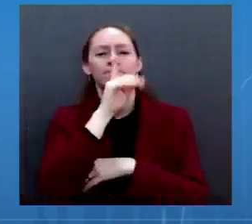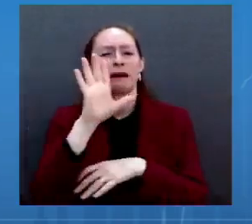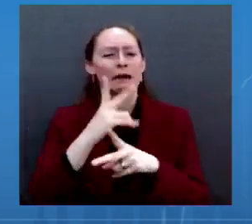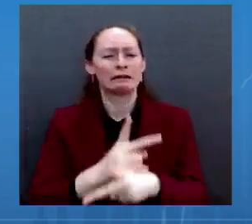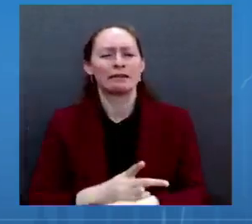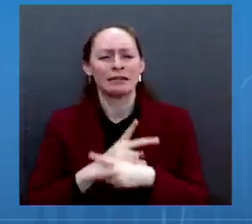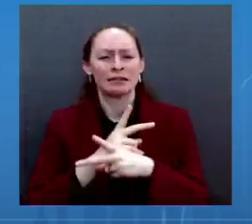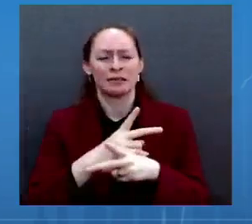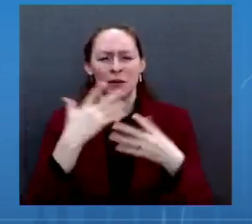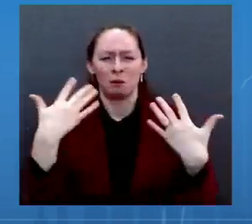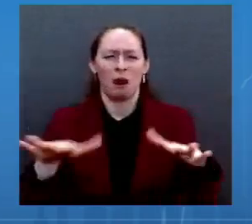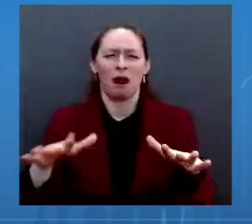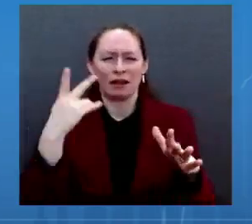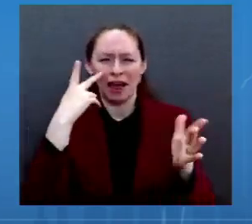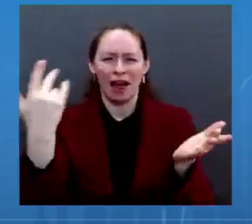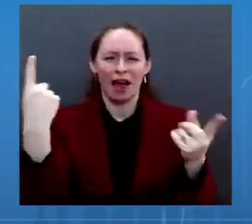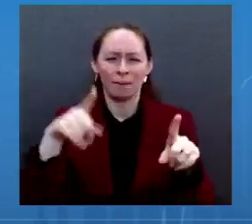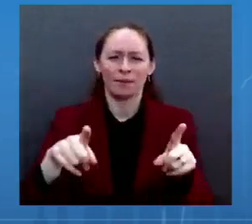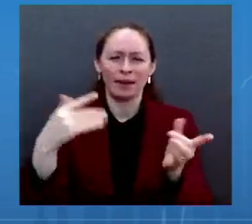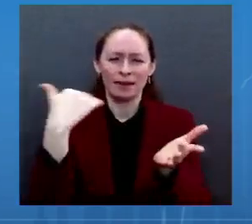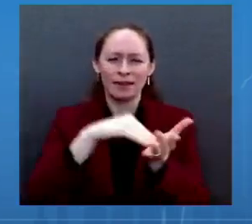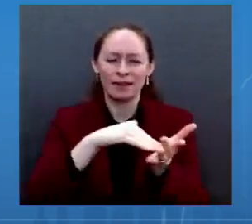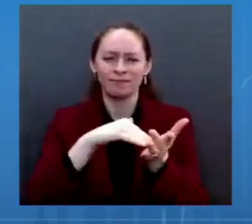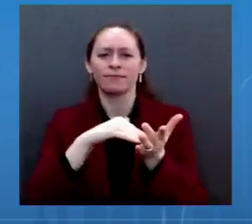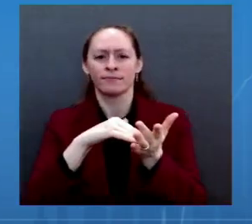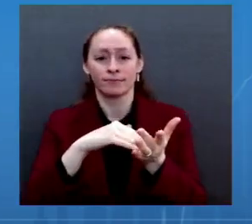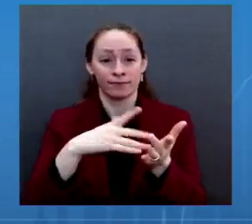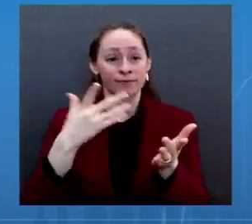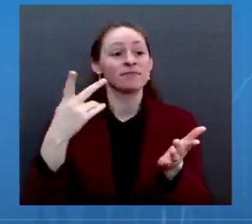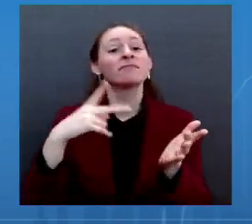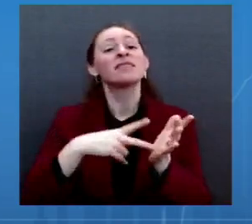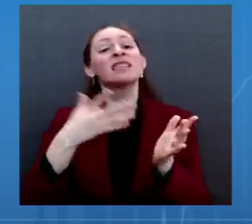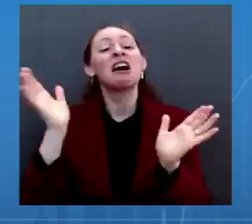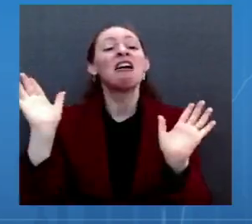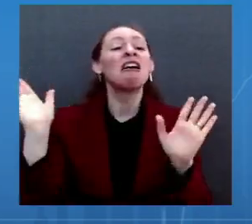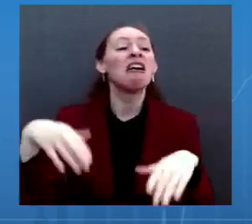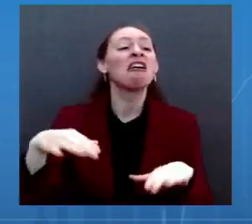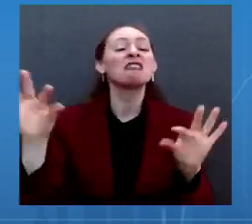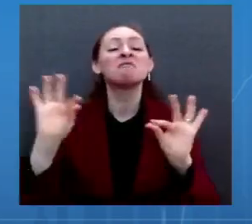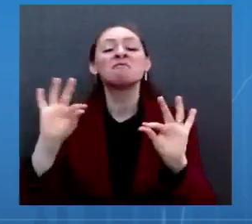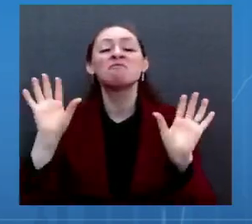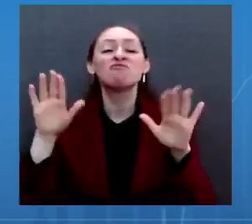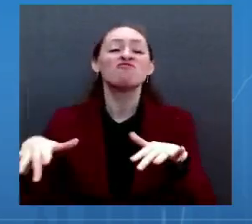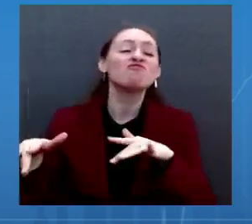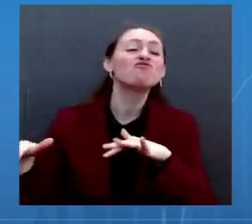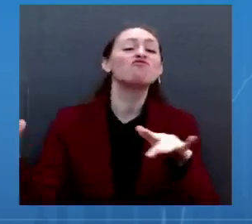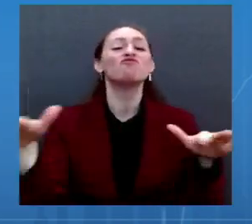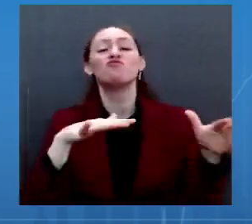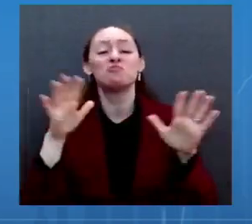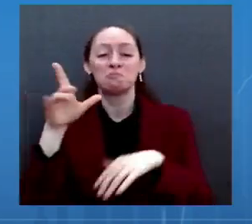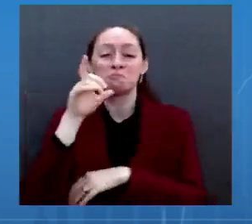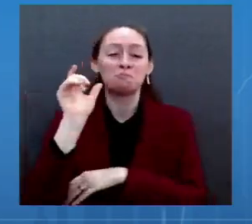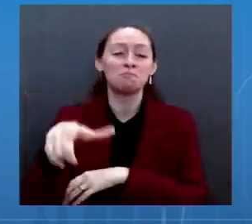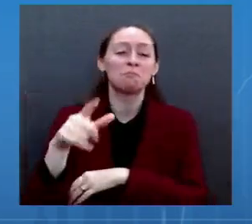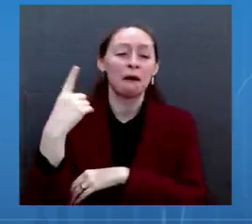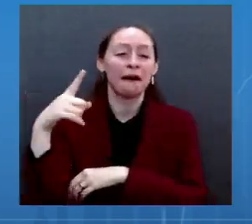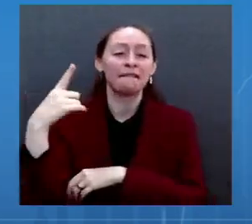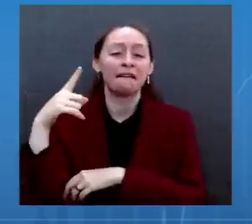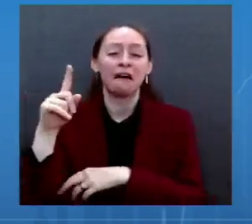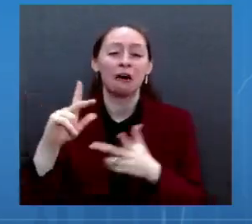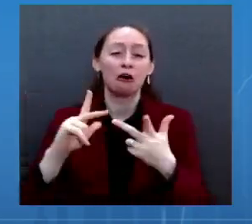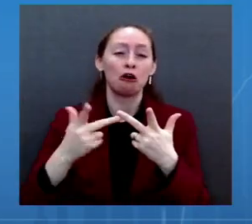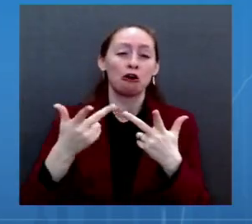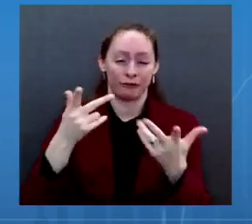can pull back from the recommendations that you just heard from Dr. Wolinski about the need for vaccination,